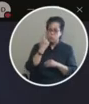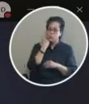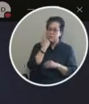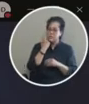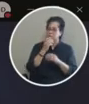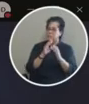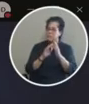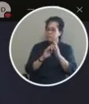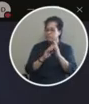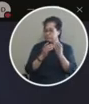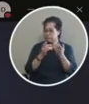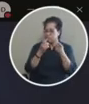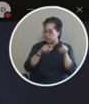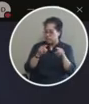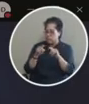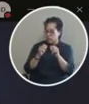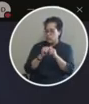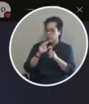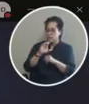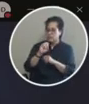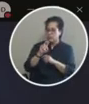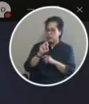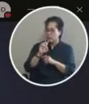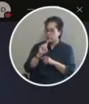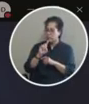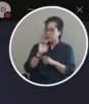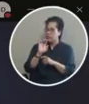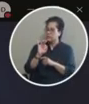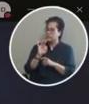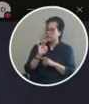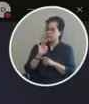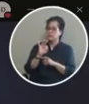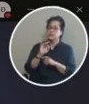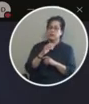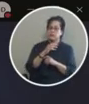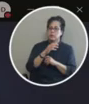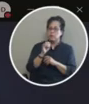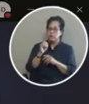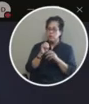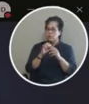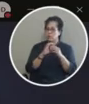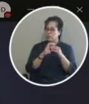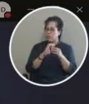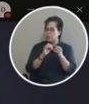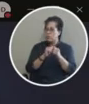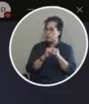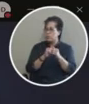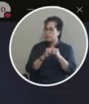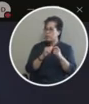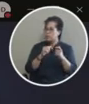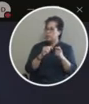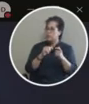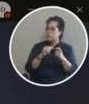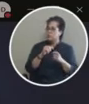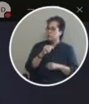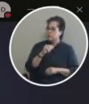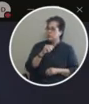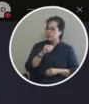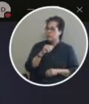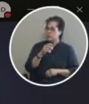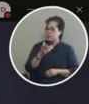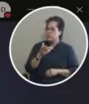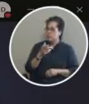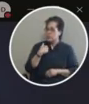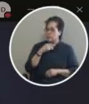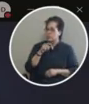of COVID-19, as we all know, I've been closely working with the Italians in regards of 3D printing some medical devices.